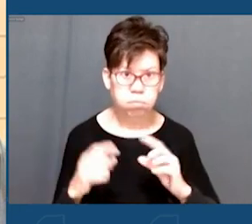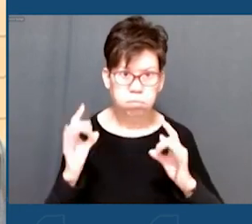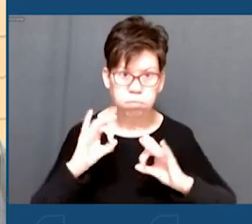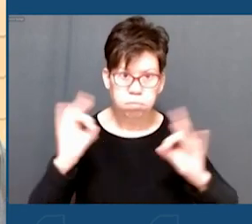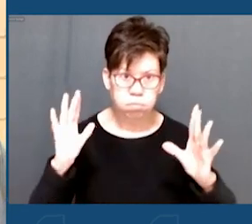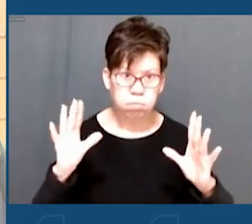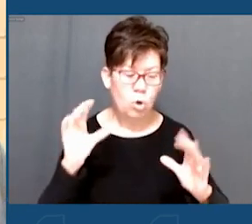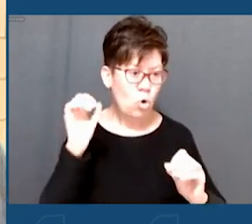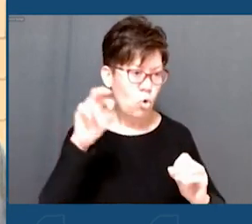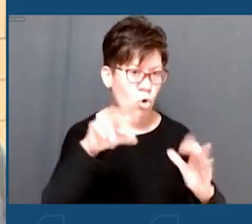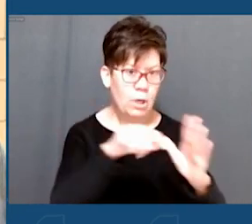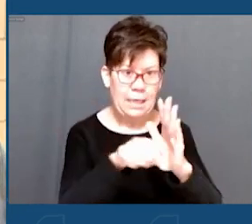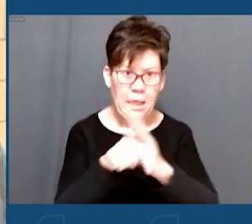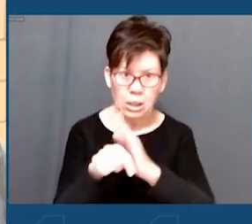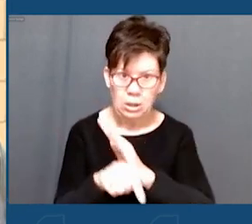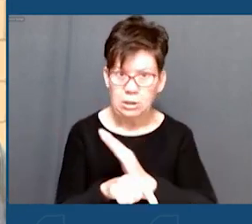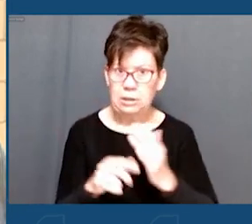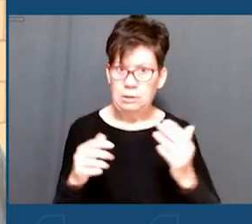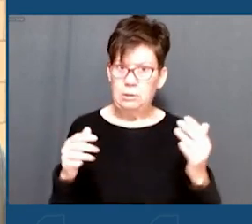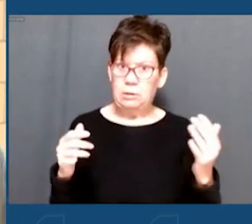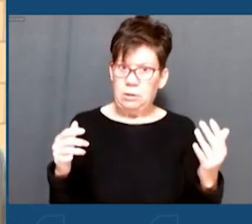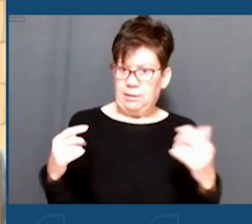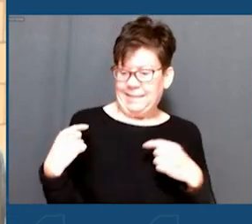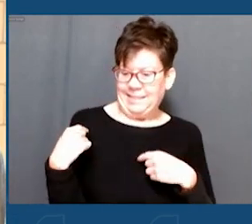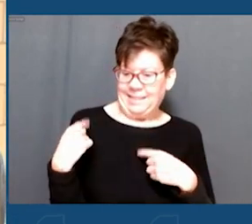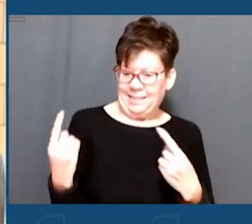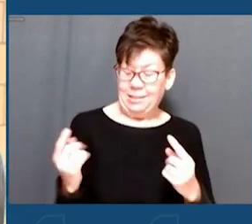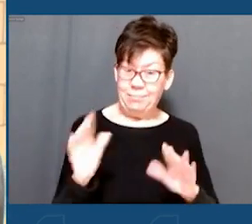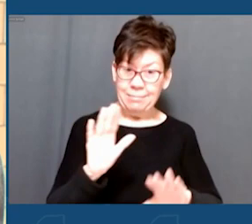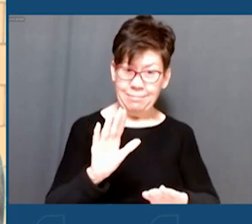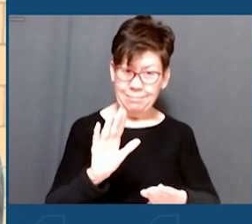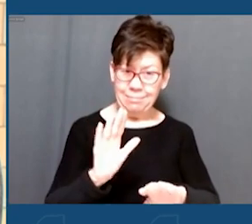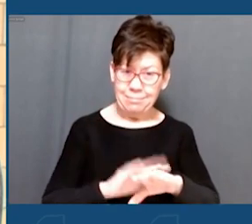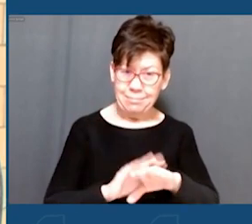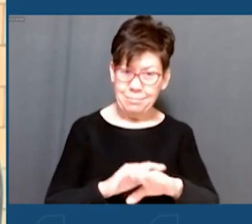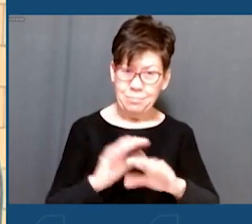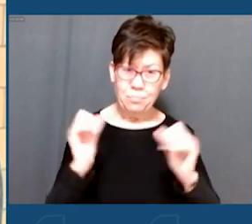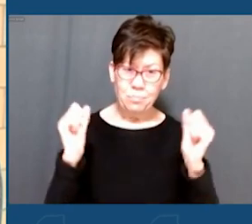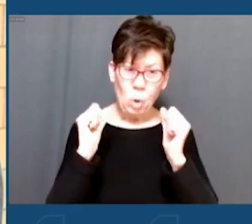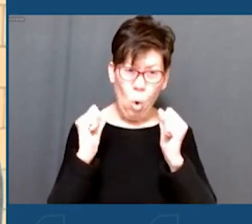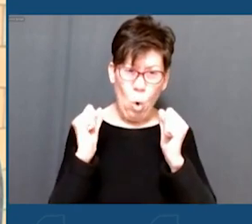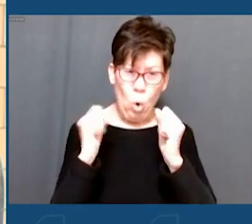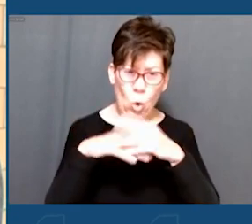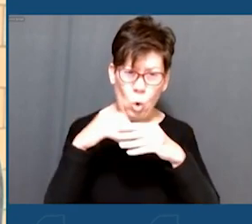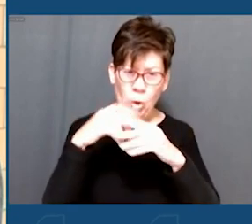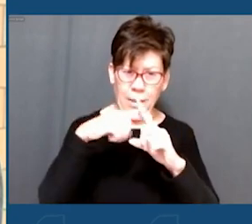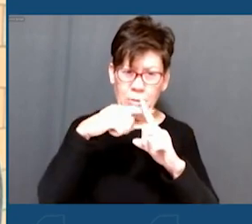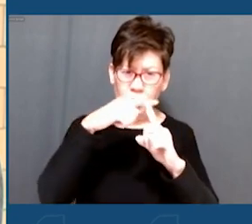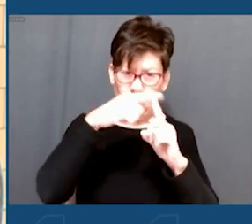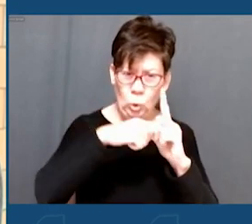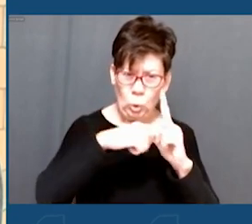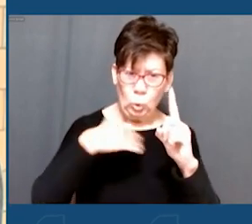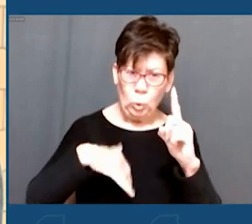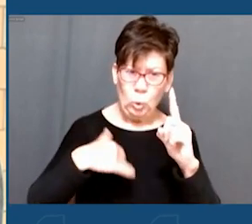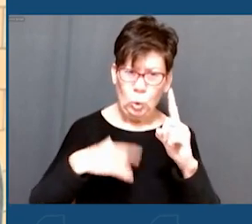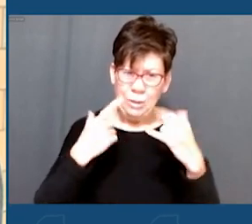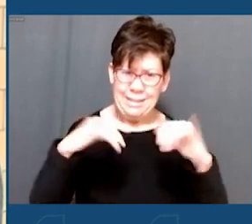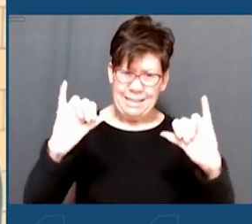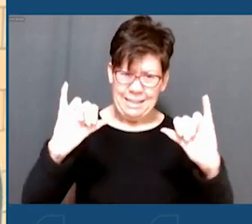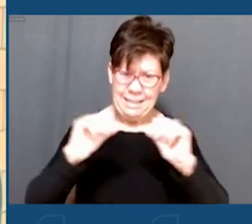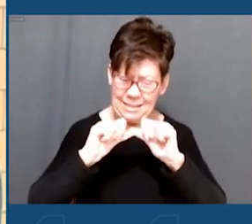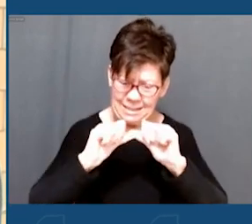event. But with that said, cold is still very dangerous, and we have very cold temperatures going through for the next few